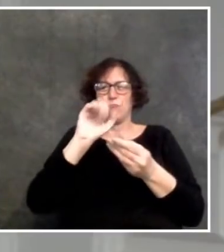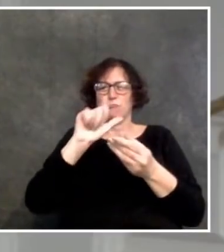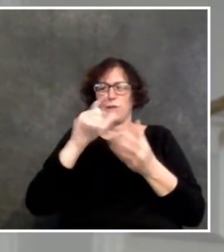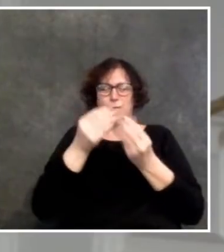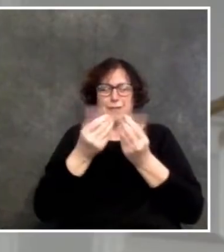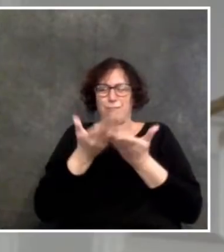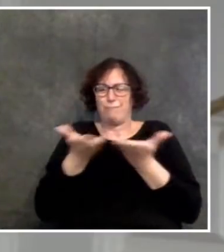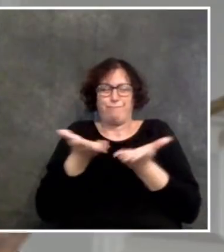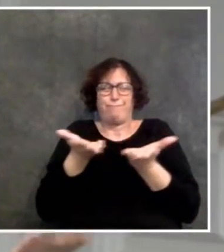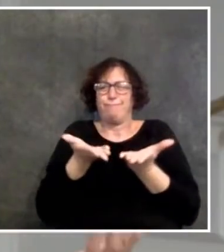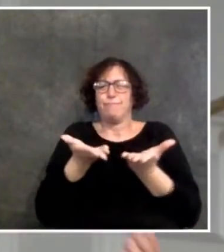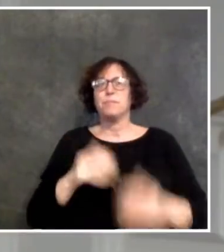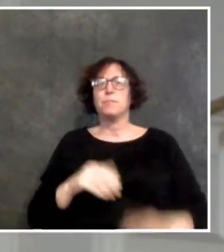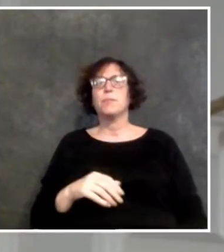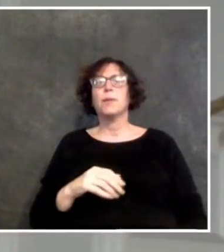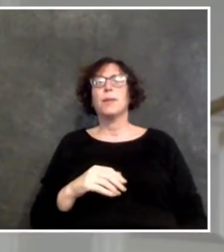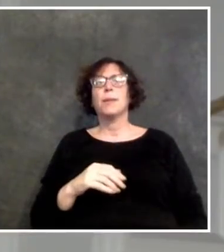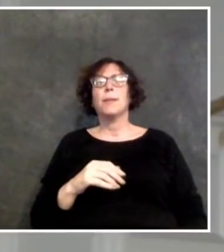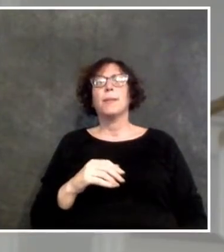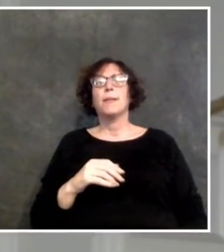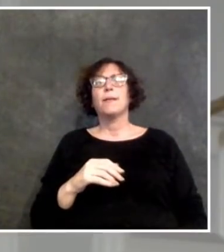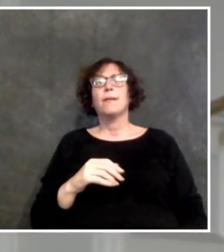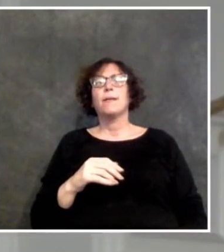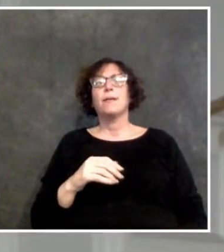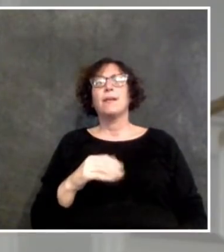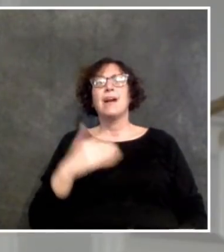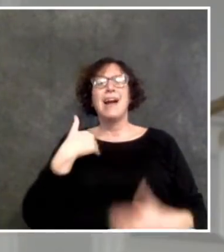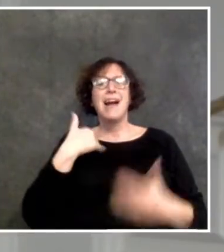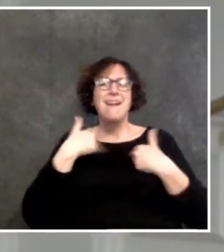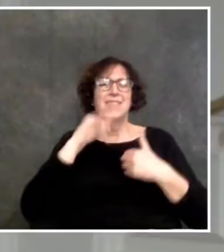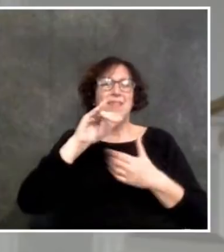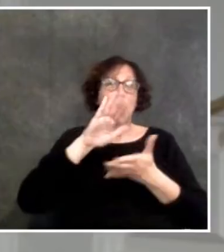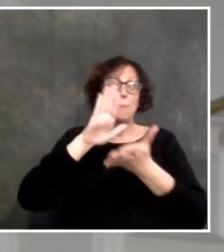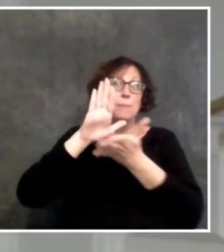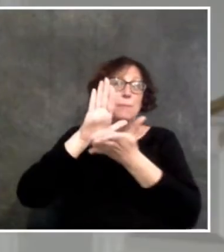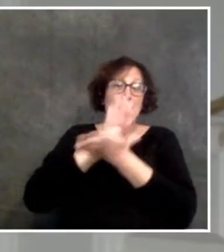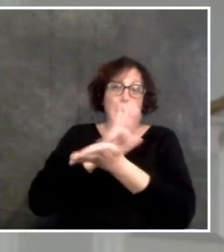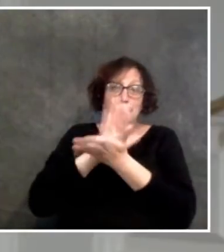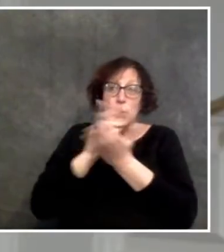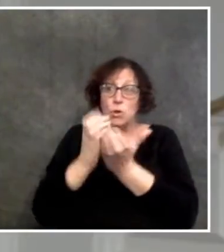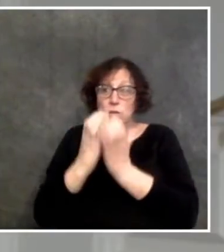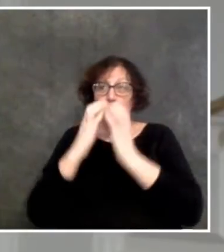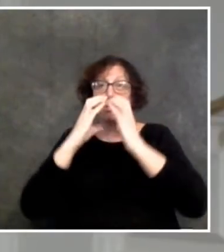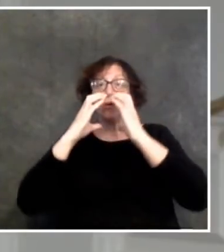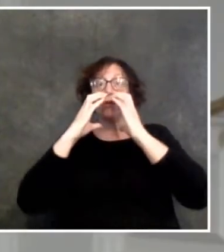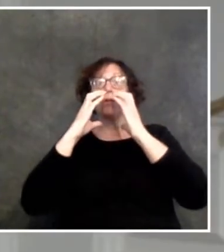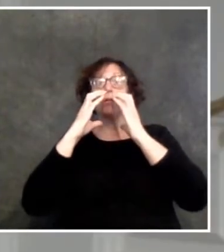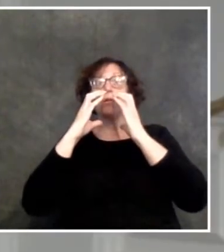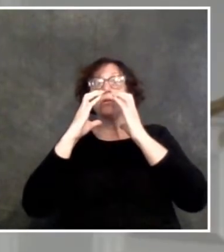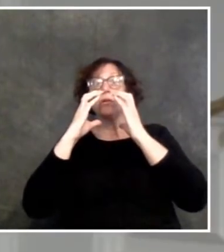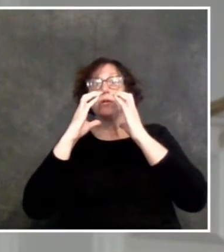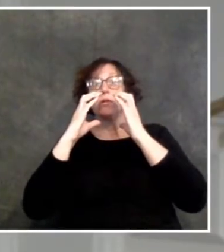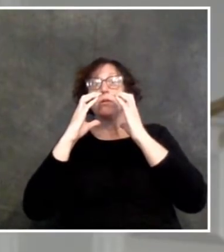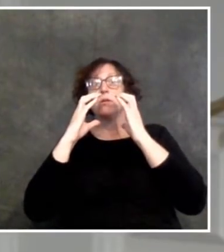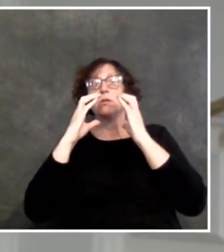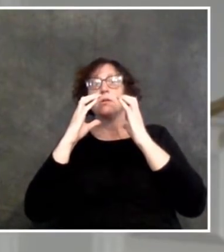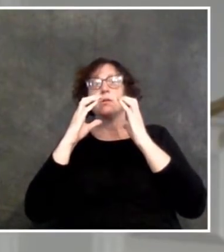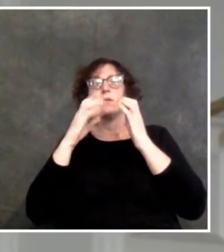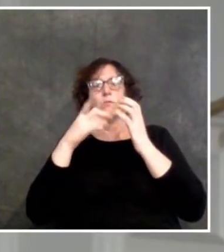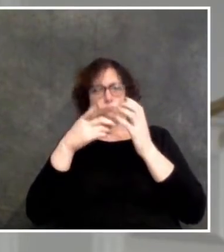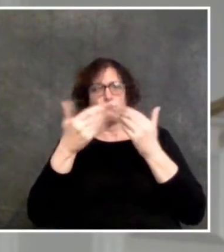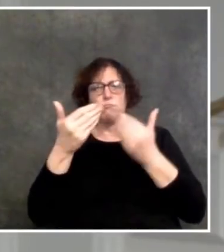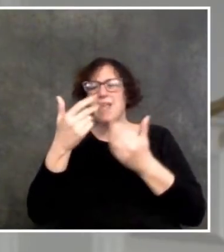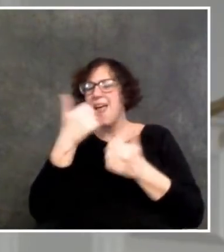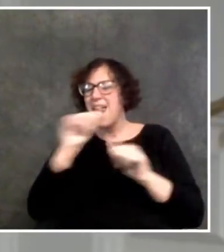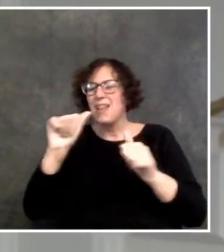the nose, then certainly what I would recommend is that they use it when they go outside and that